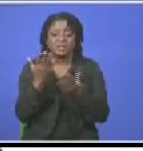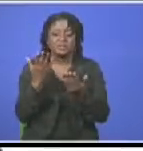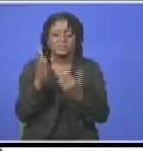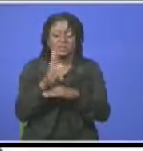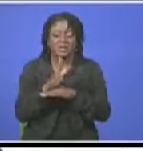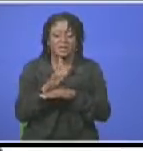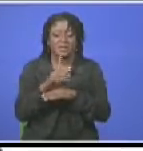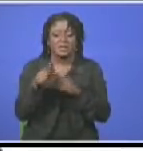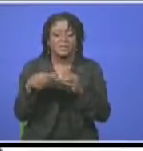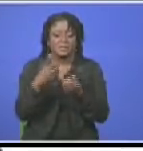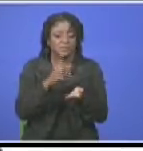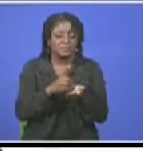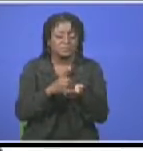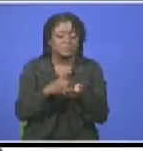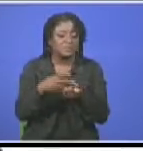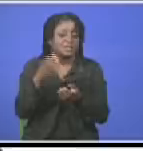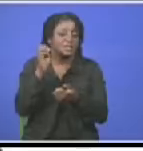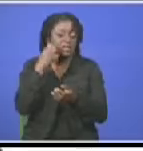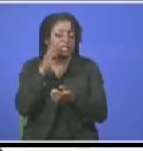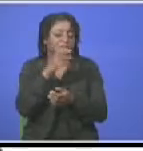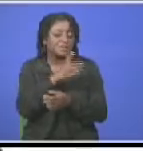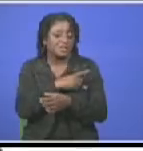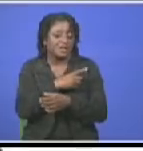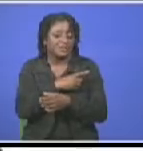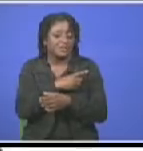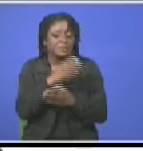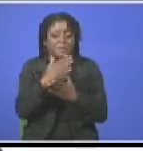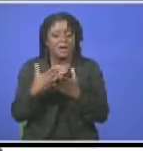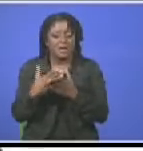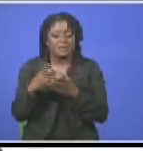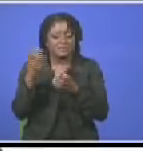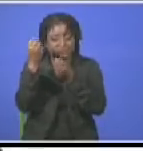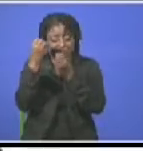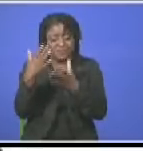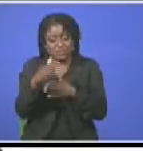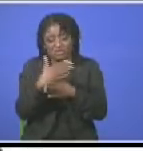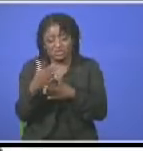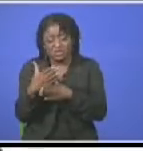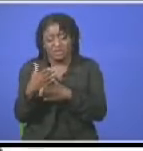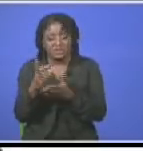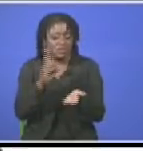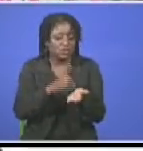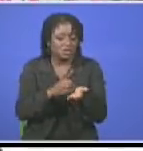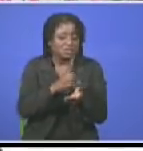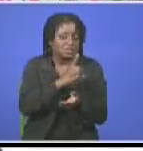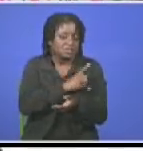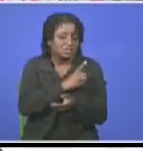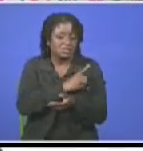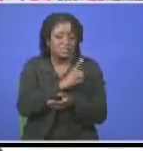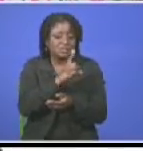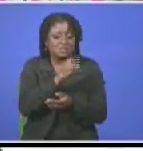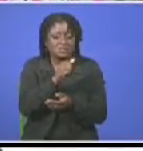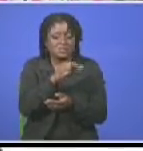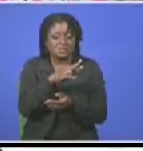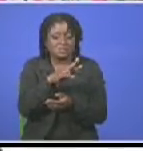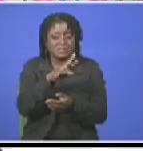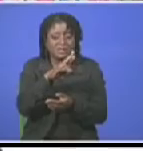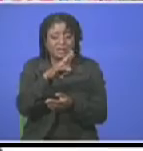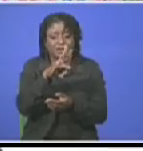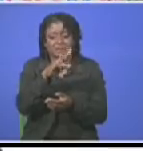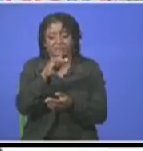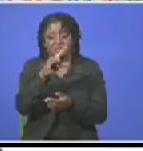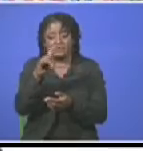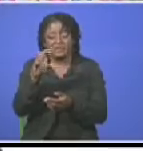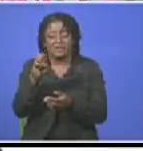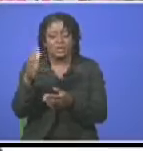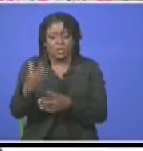the information sharing as we observe Breast Cancer Awareness Month. Dr. Darville, welcome to the Bahamas tonight. Thanks so much for joining us.